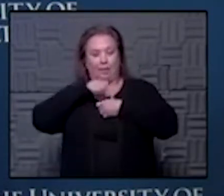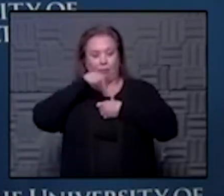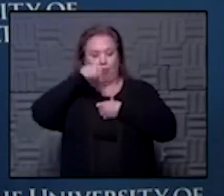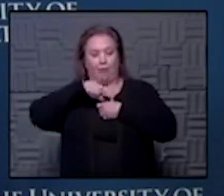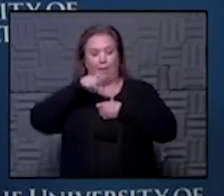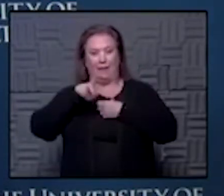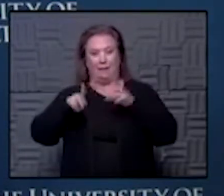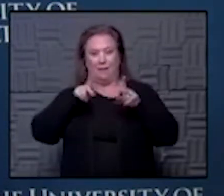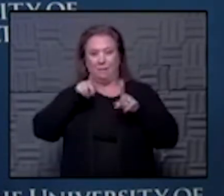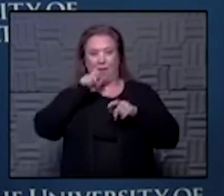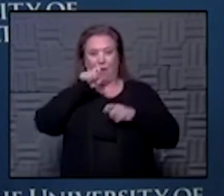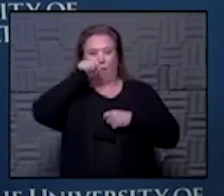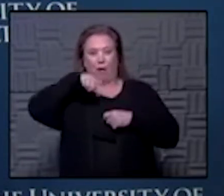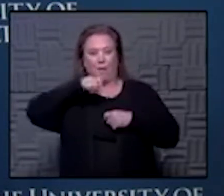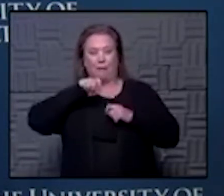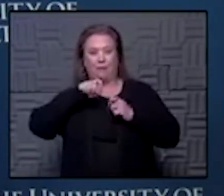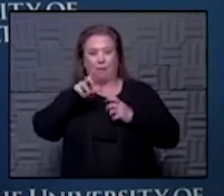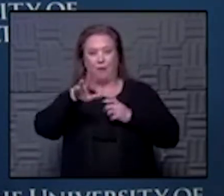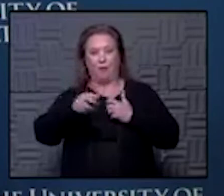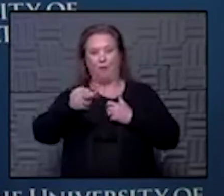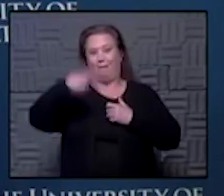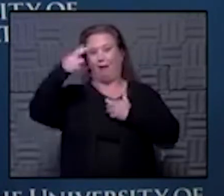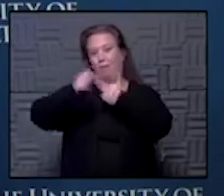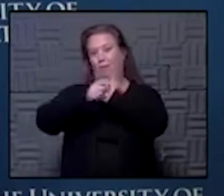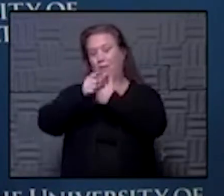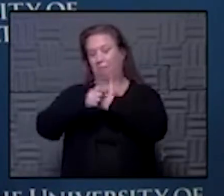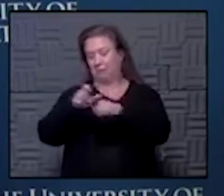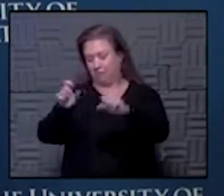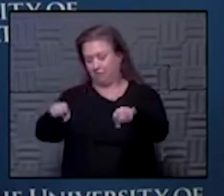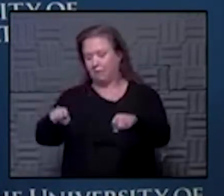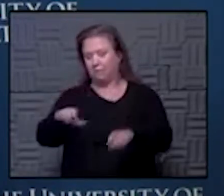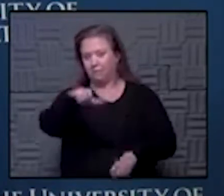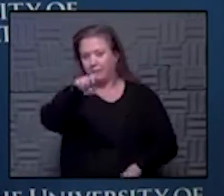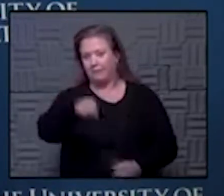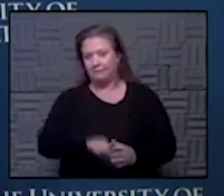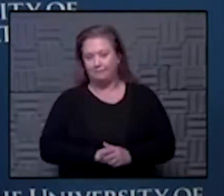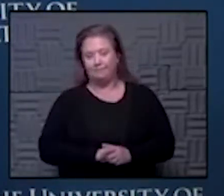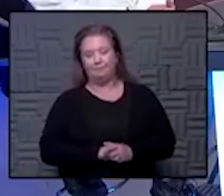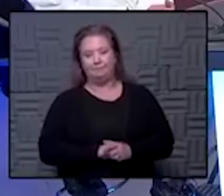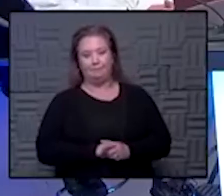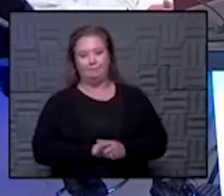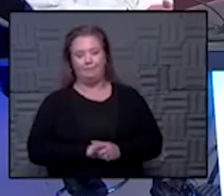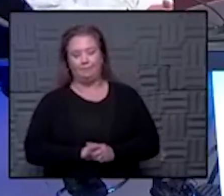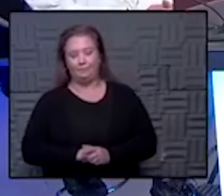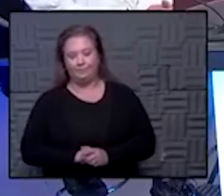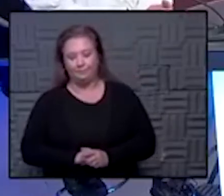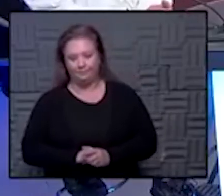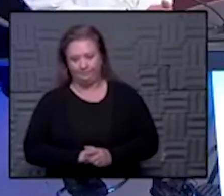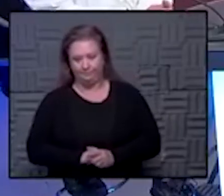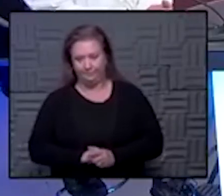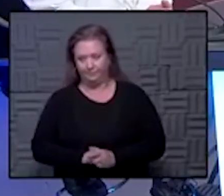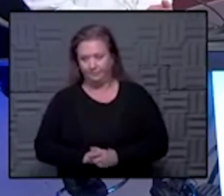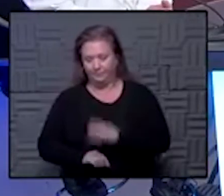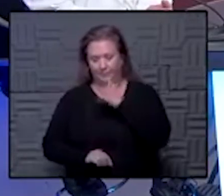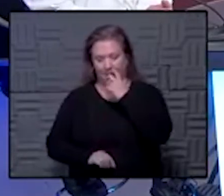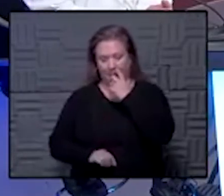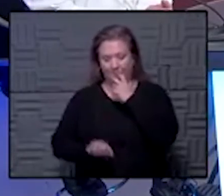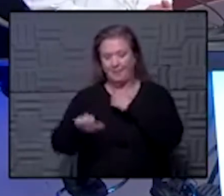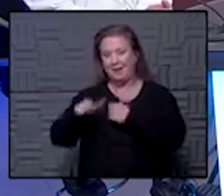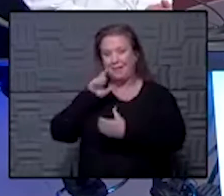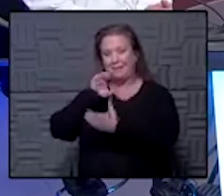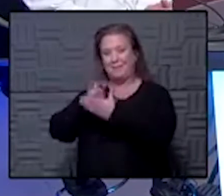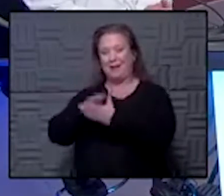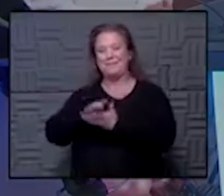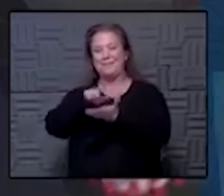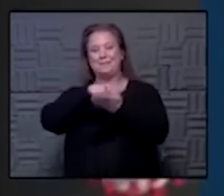folks aren't wearing their mask, it just puts you at higher risk. So is it possible? I think absolutely. All right. Another wife wrote,